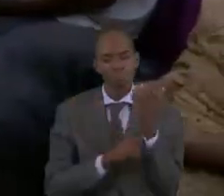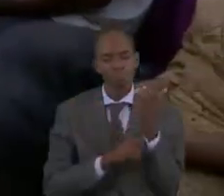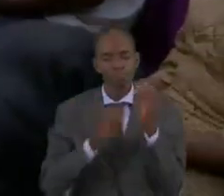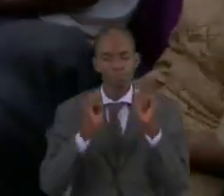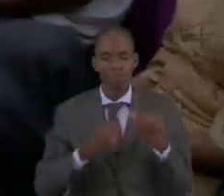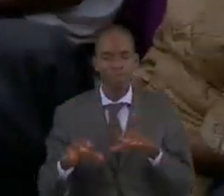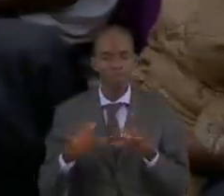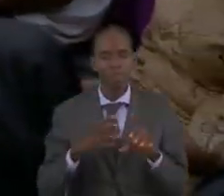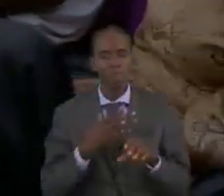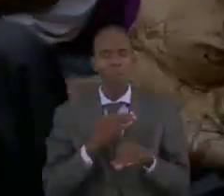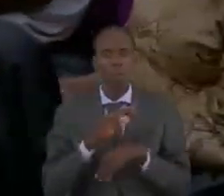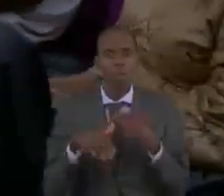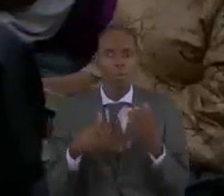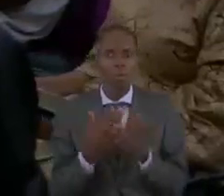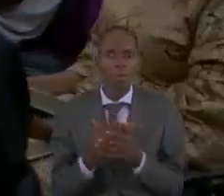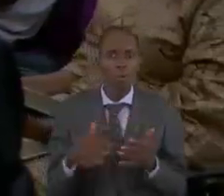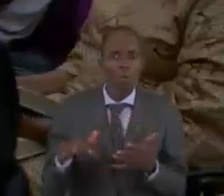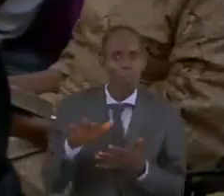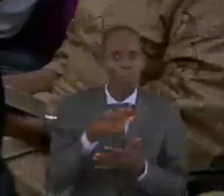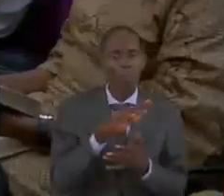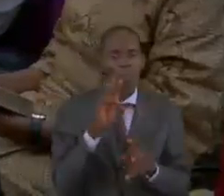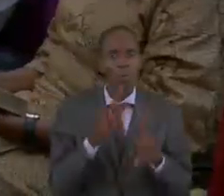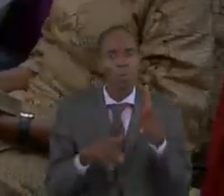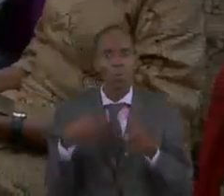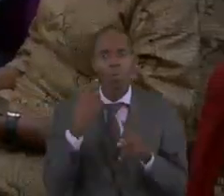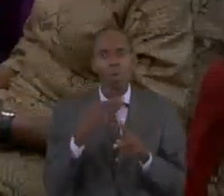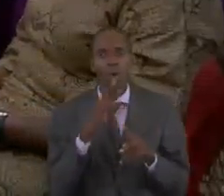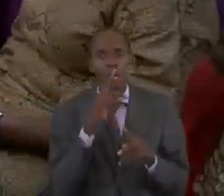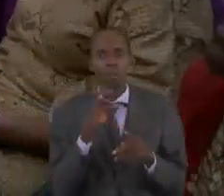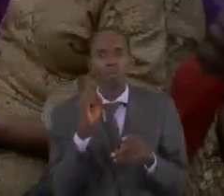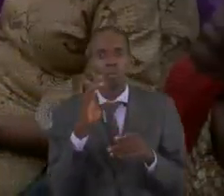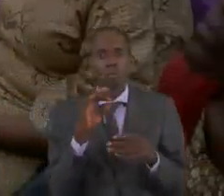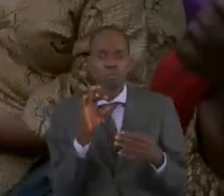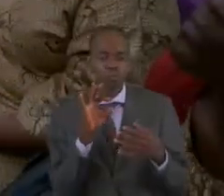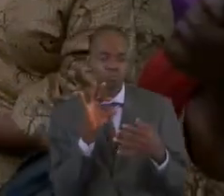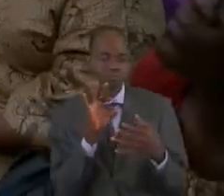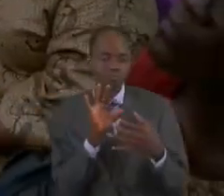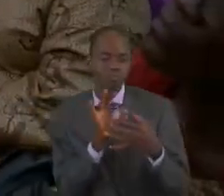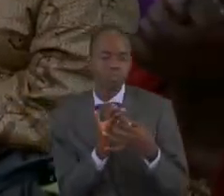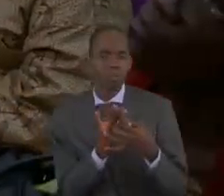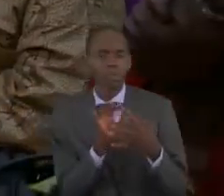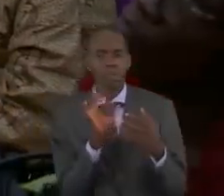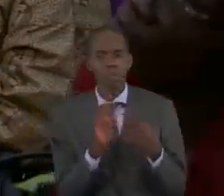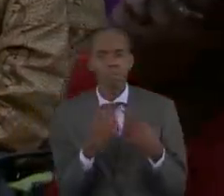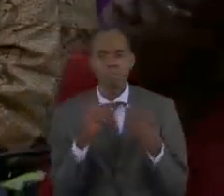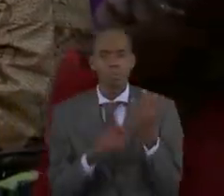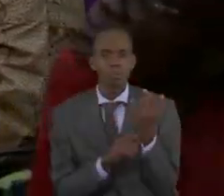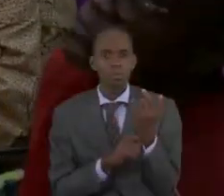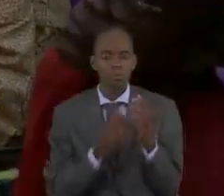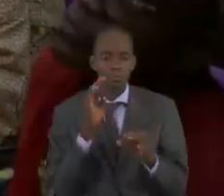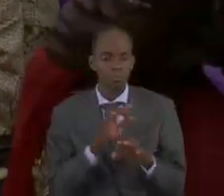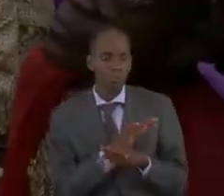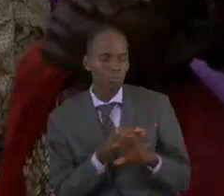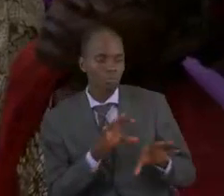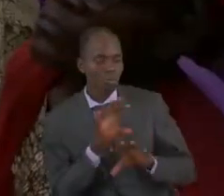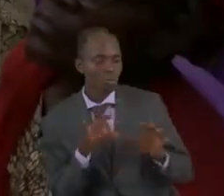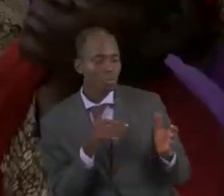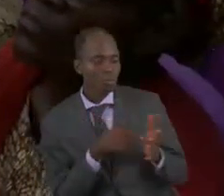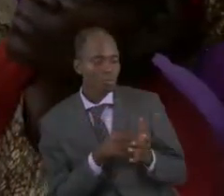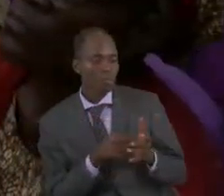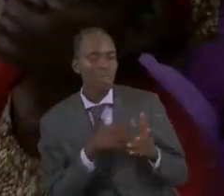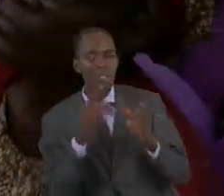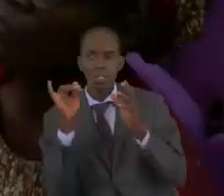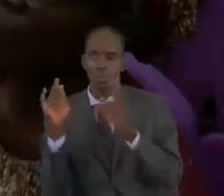those people who are so glued to the flesh, if they don't do this, that person will not give